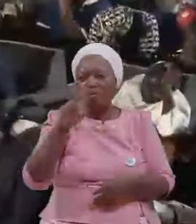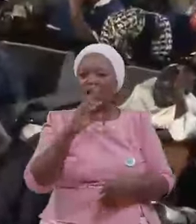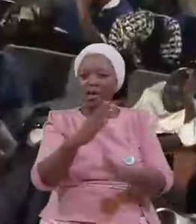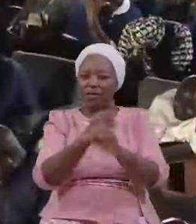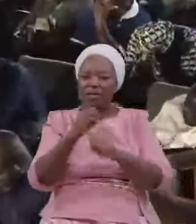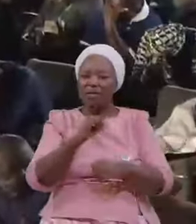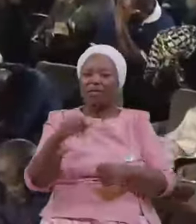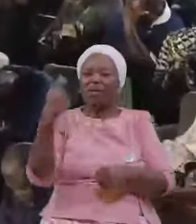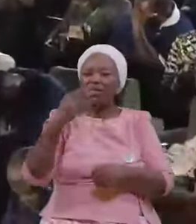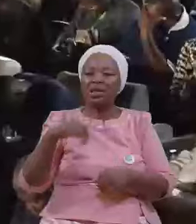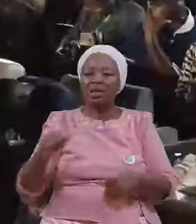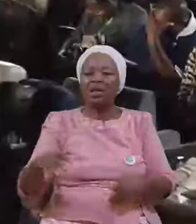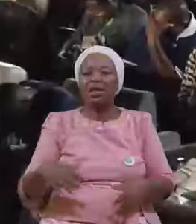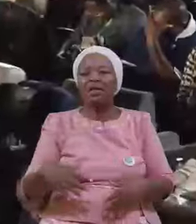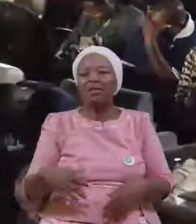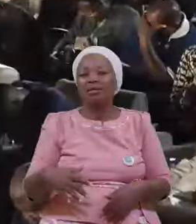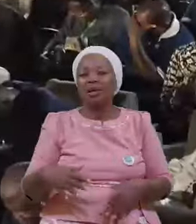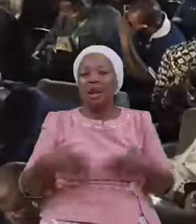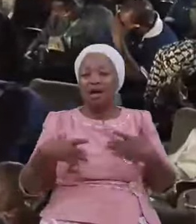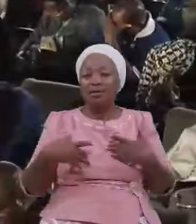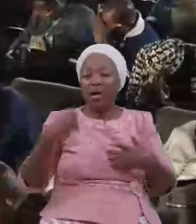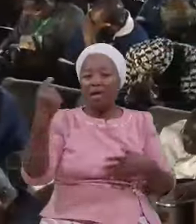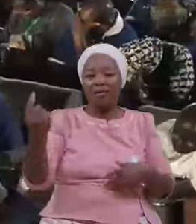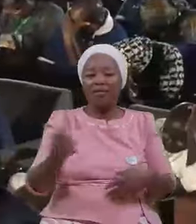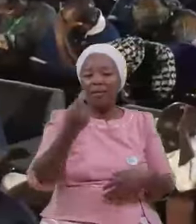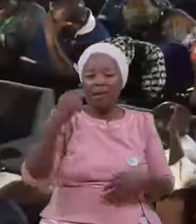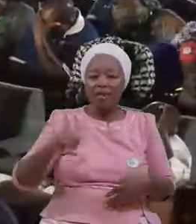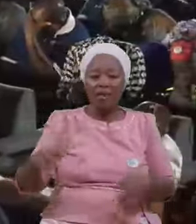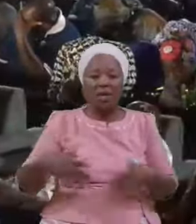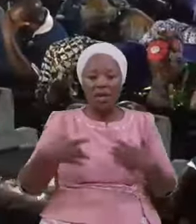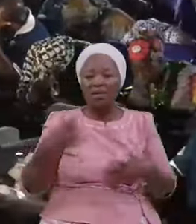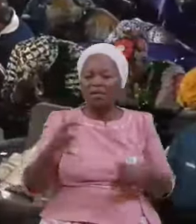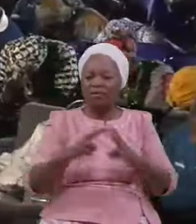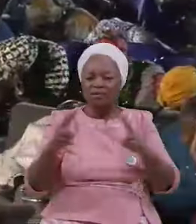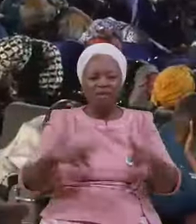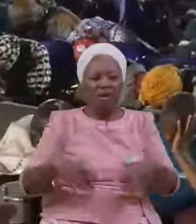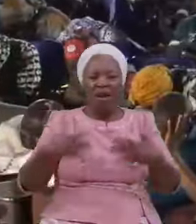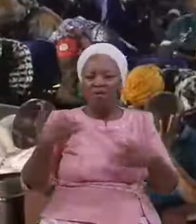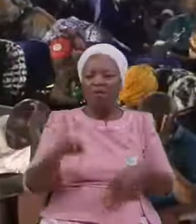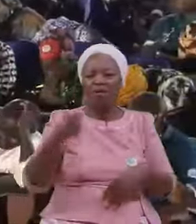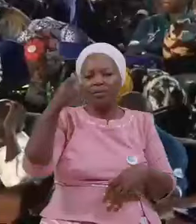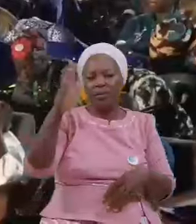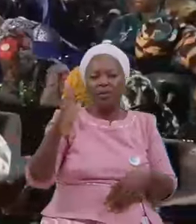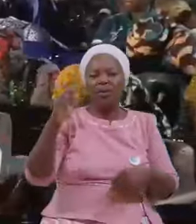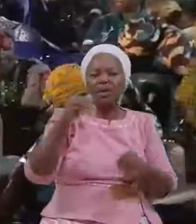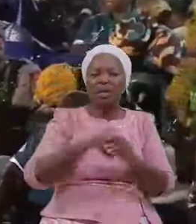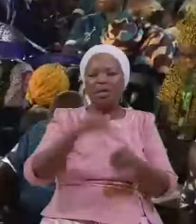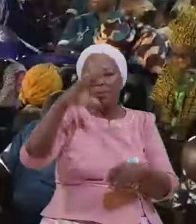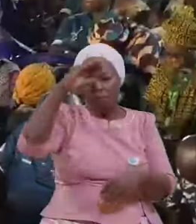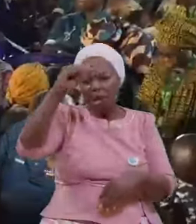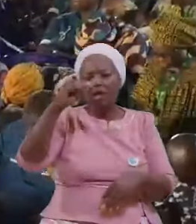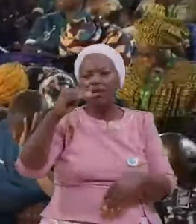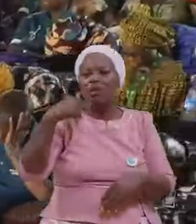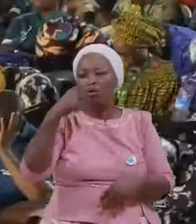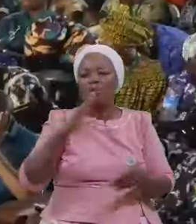life, everlasting life, the very life of God in man who believes.